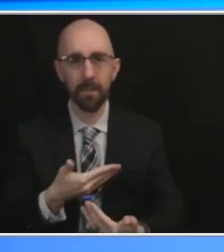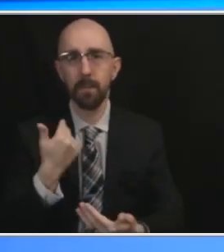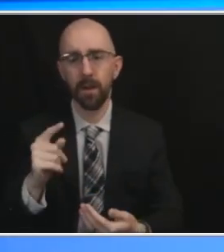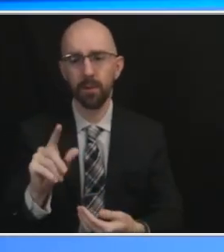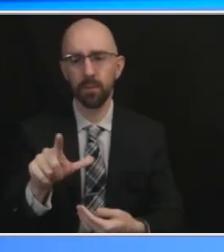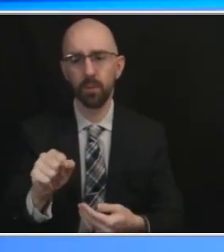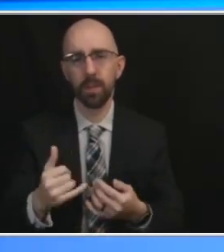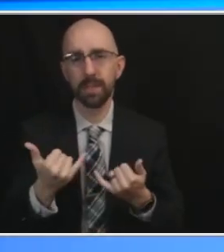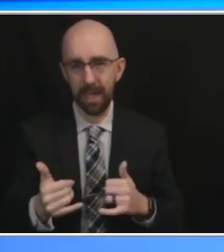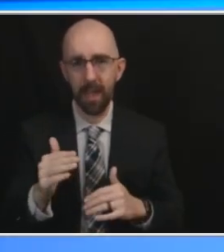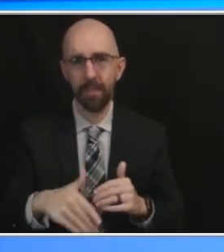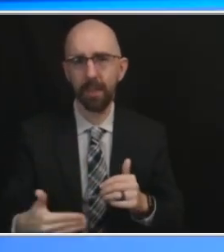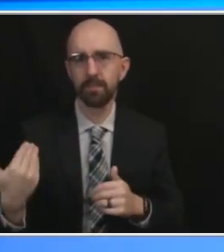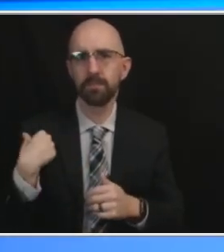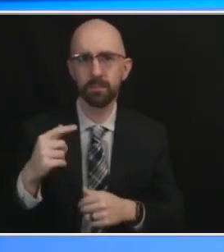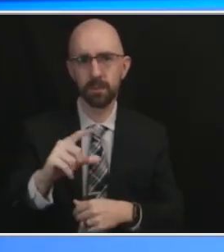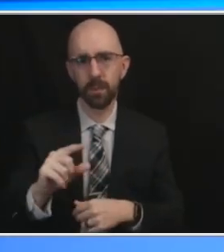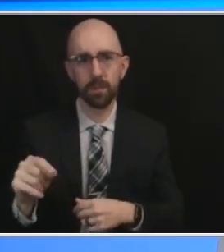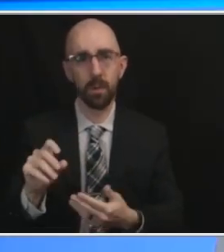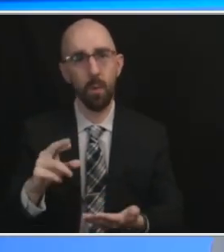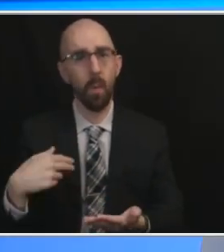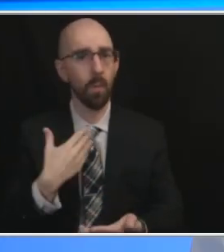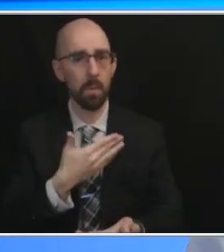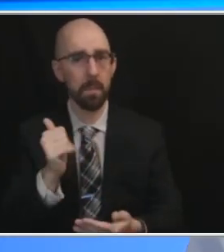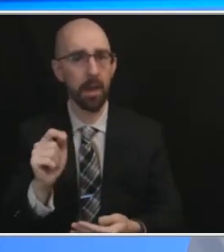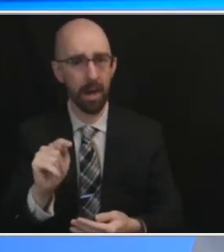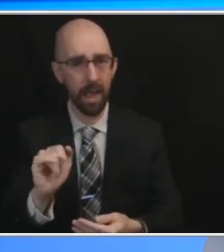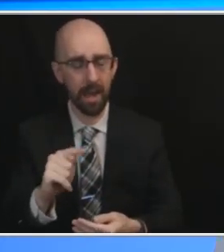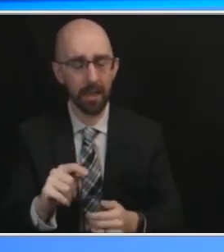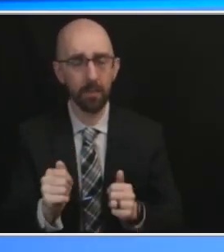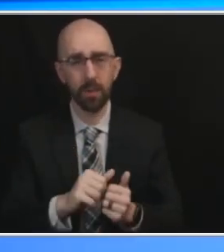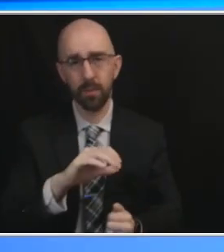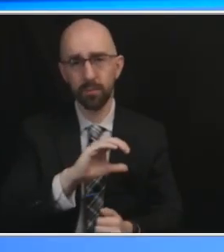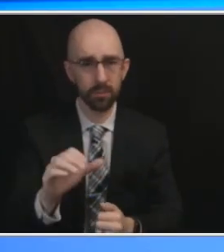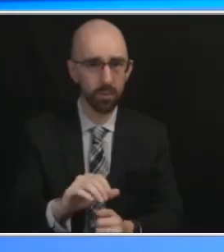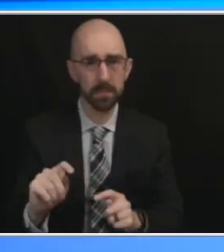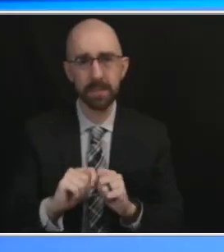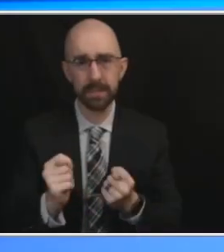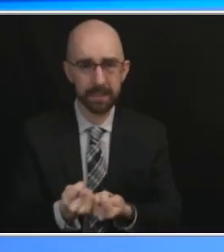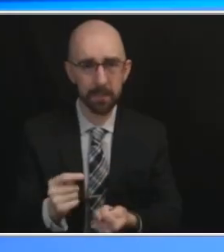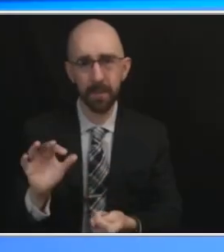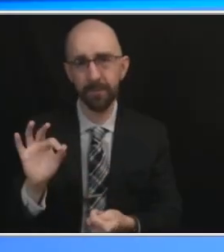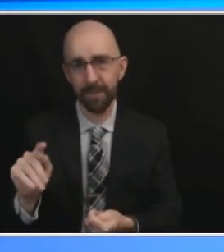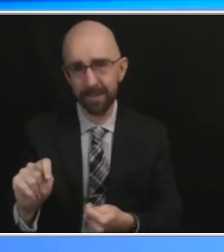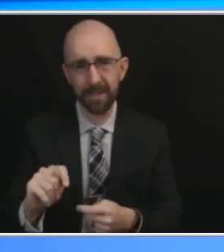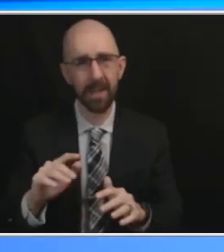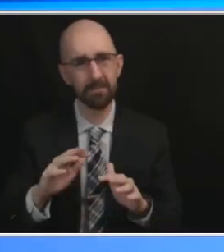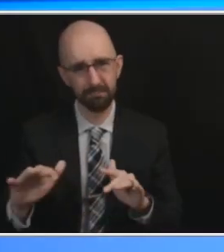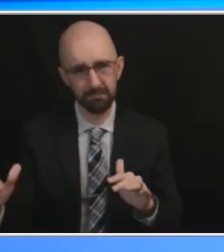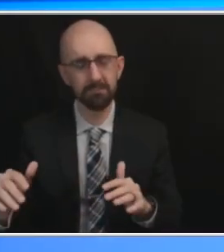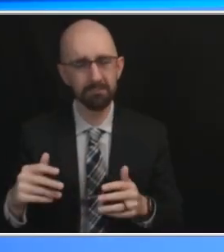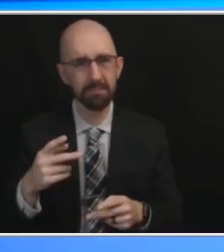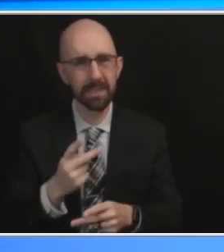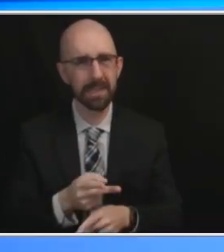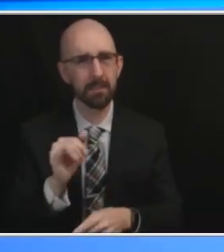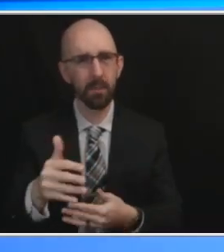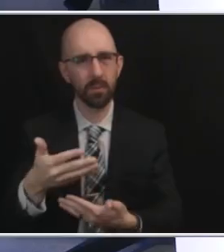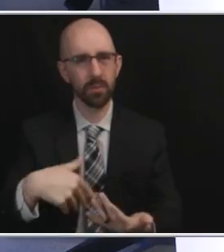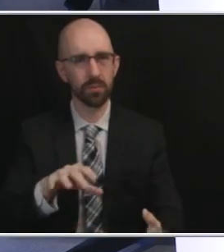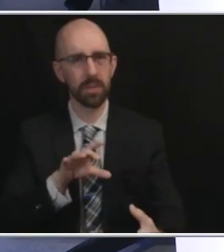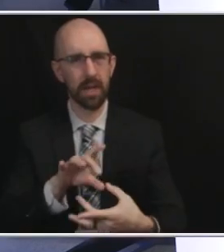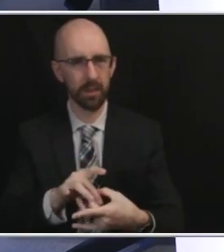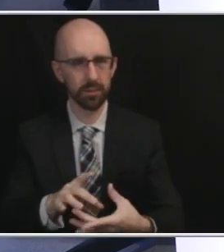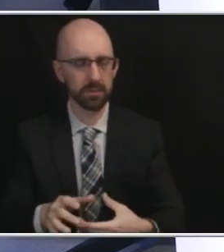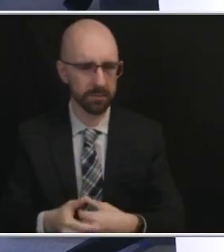did in 2020, or we're better at it, right, with Zoom and Teams and FaceTime and those sorts of things to make sure that we're maintaining those social connections. Yeah. Well